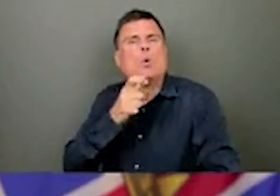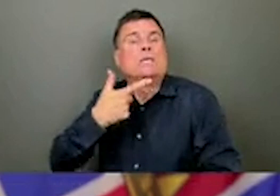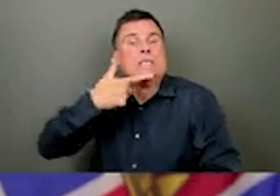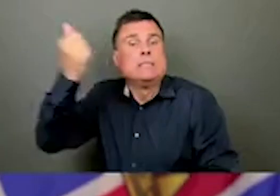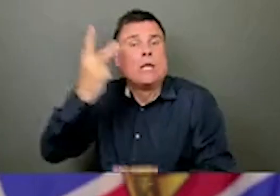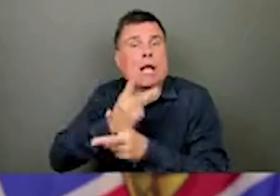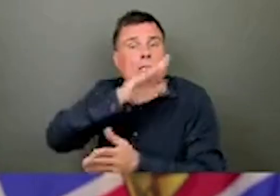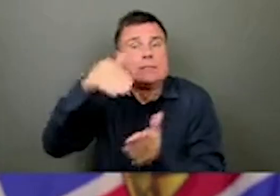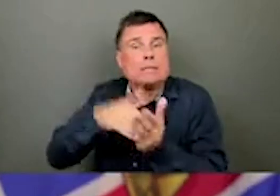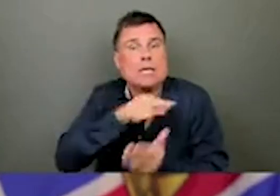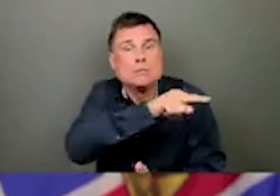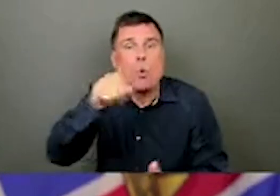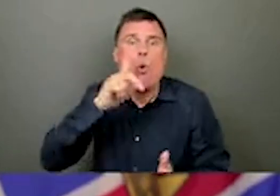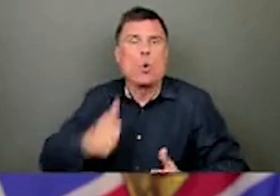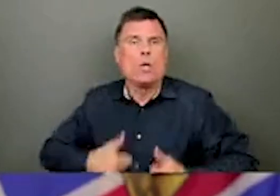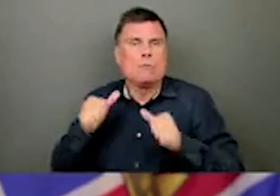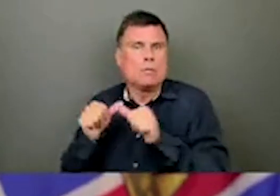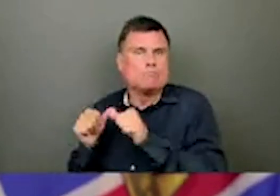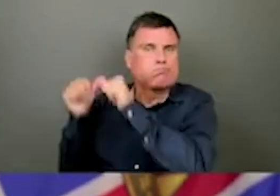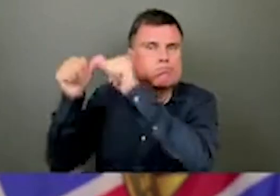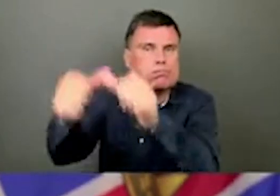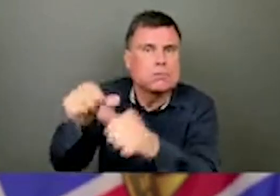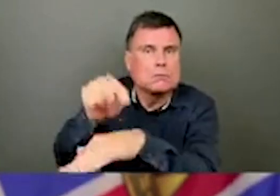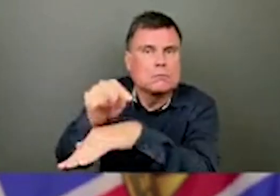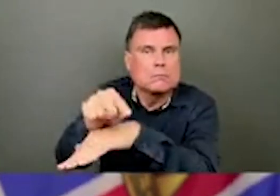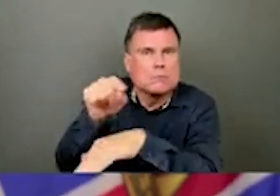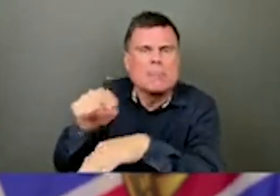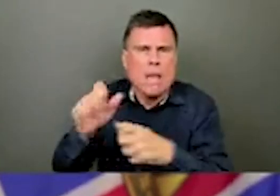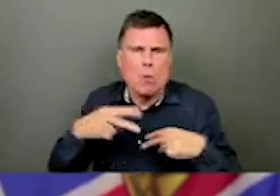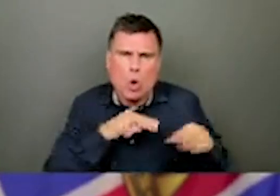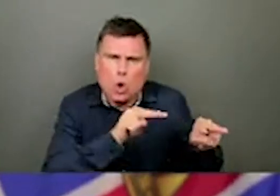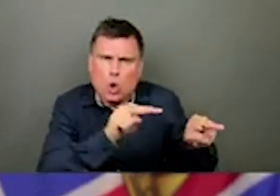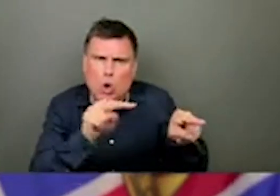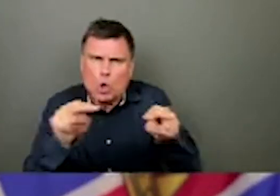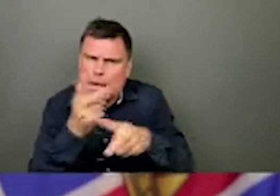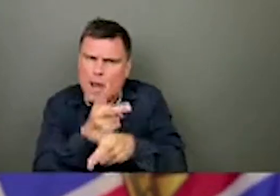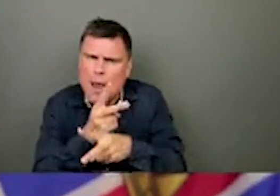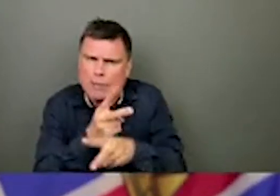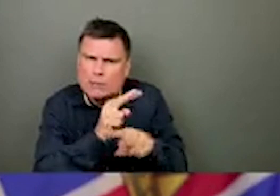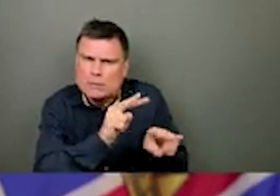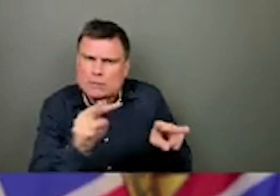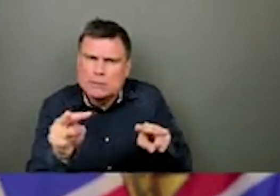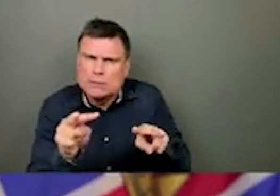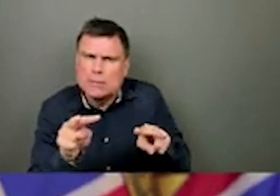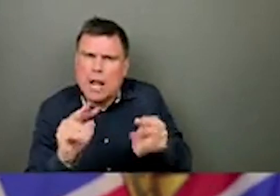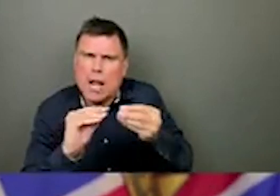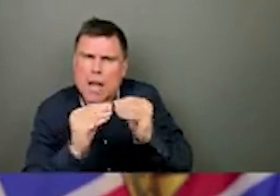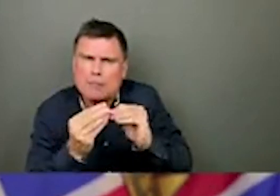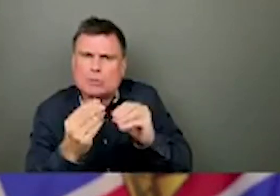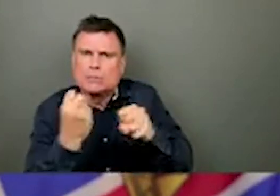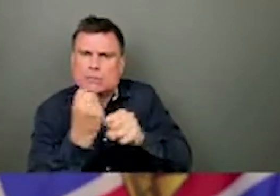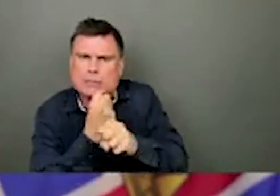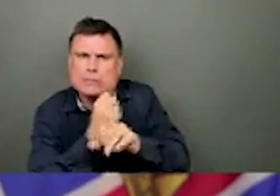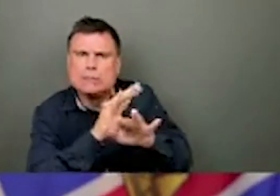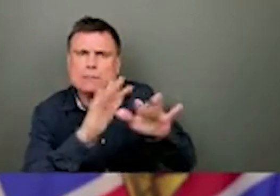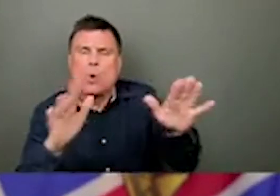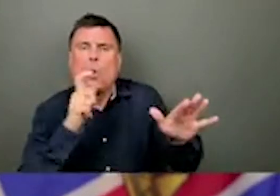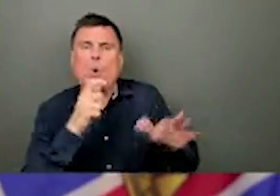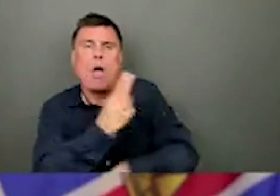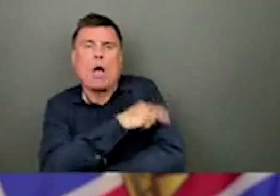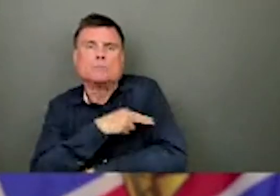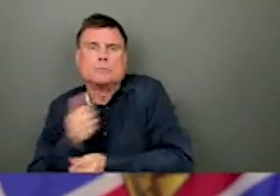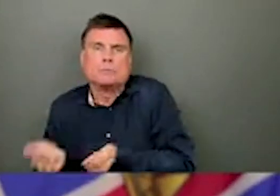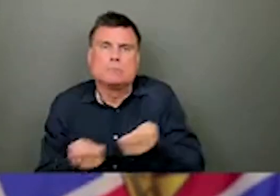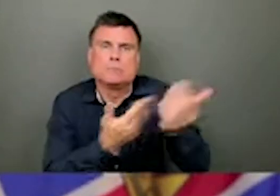Immunization Committee is looking at it. So far, we are not seeing a diminution of protection across the board in long-term care,